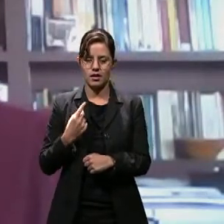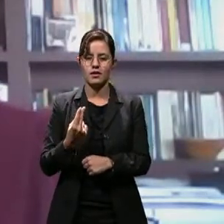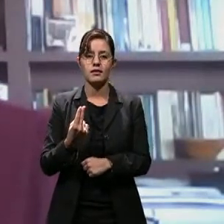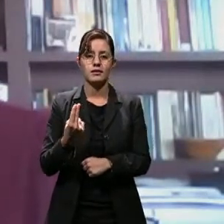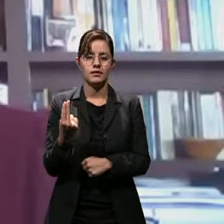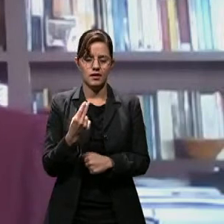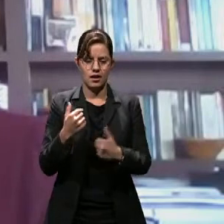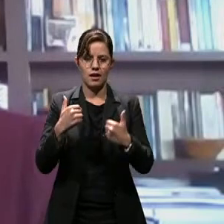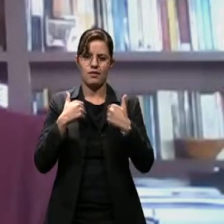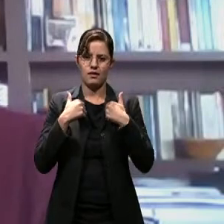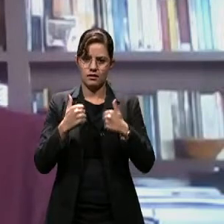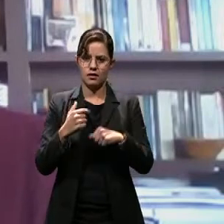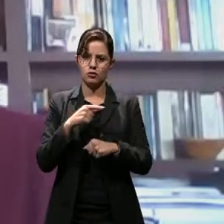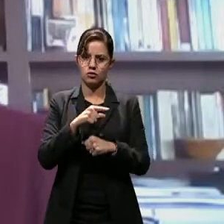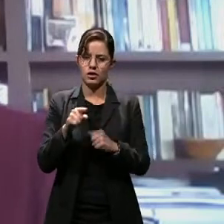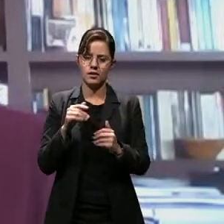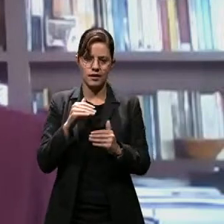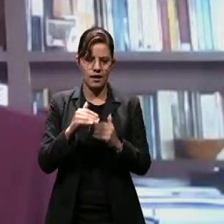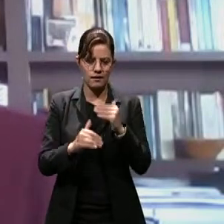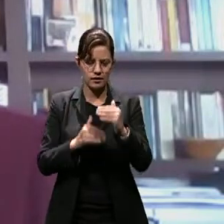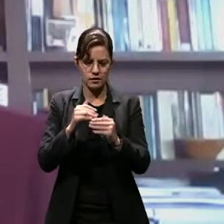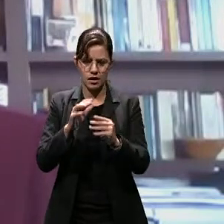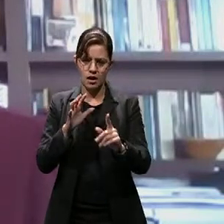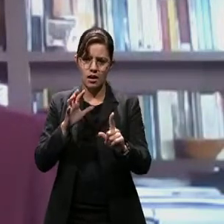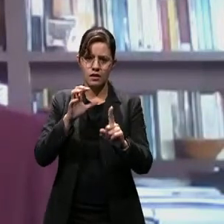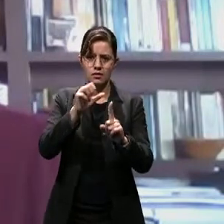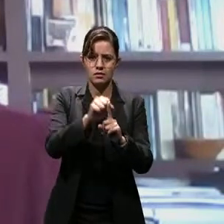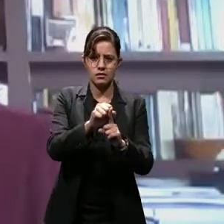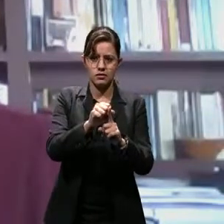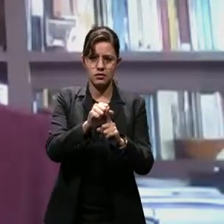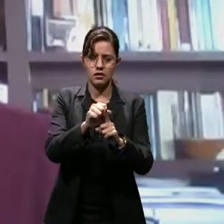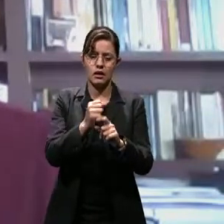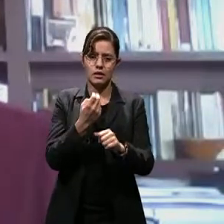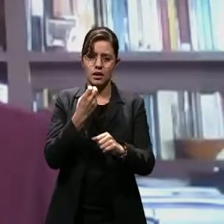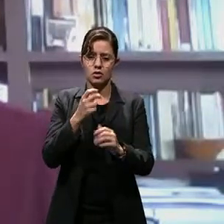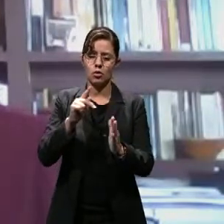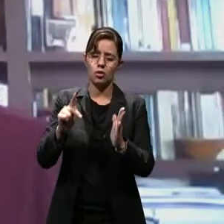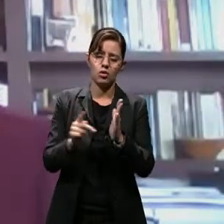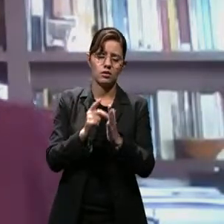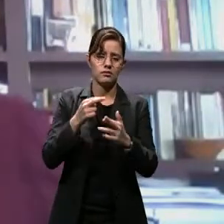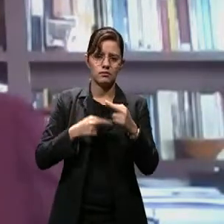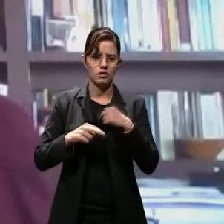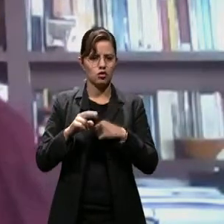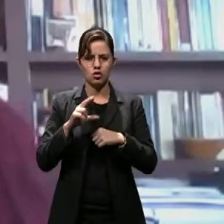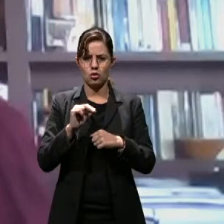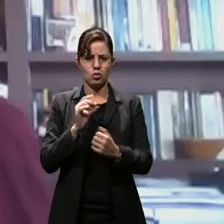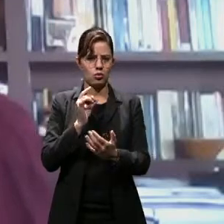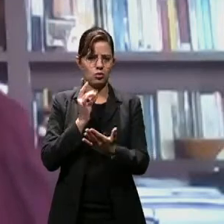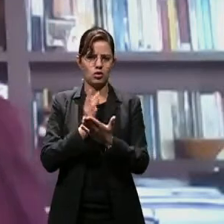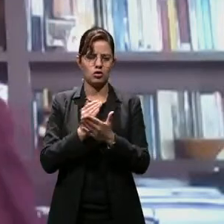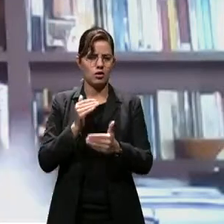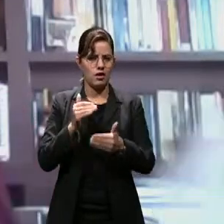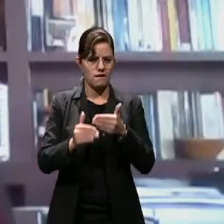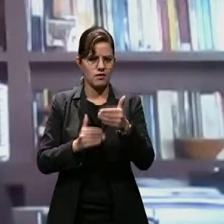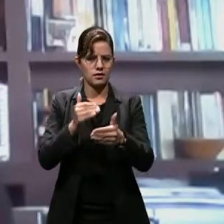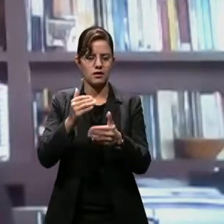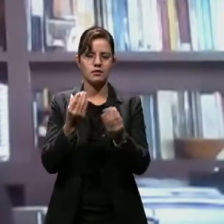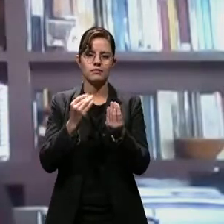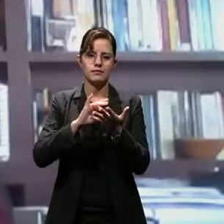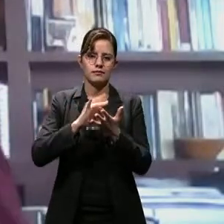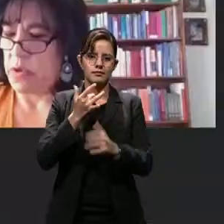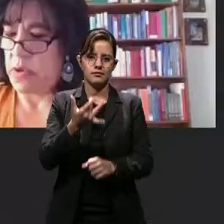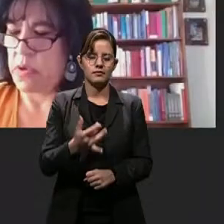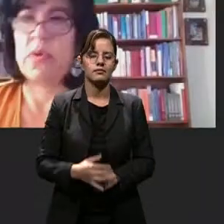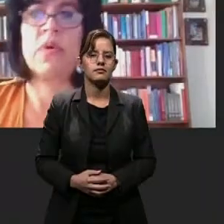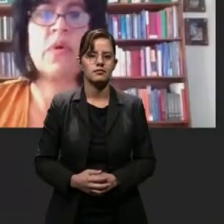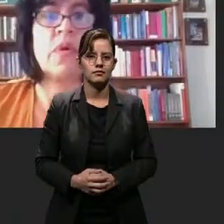having a backtracking, without taking into consideration that all our rights have to be a